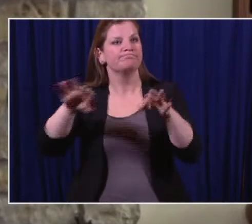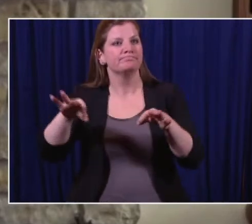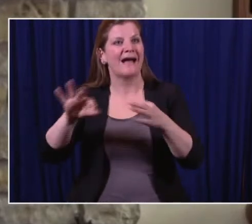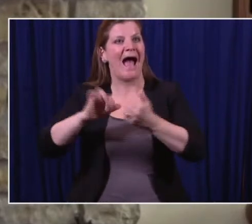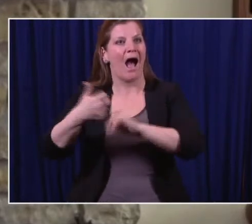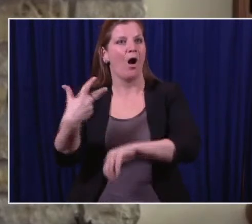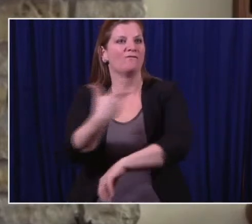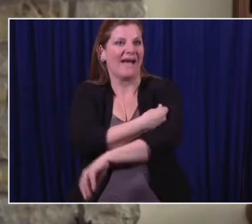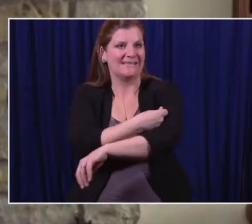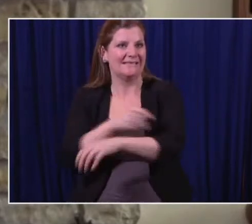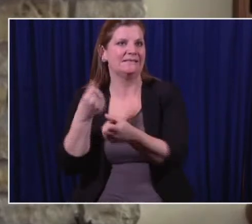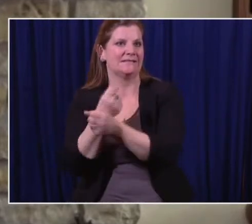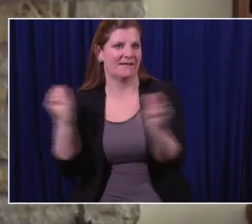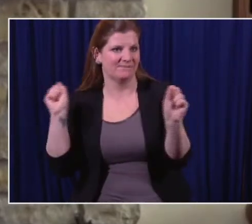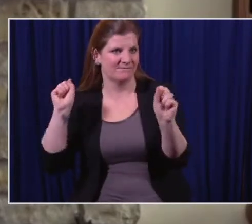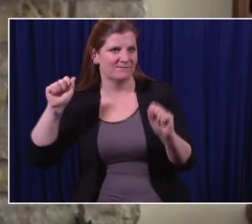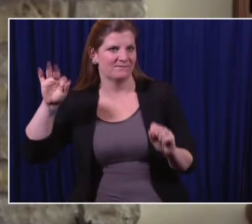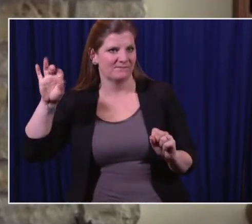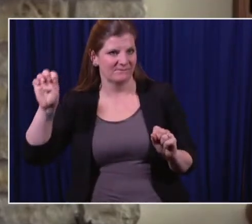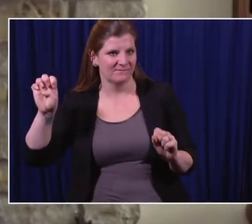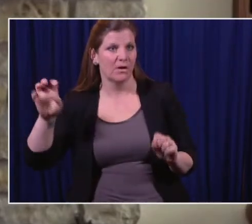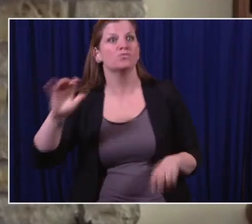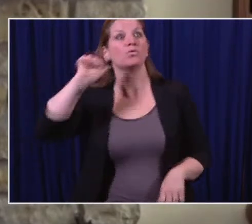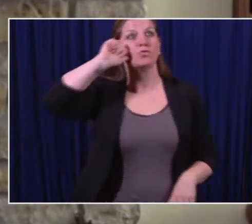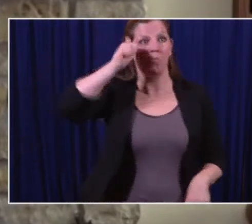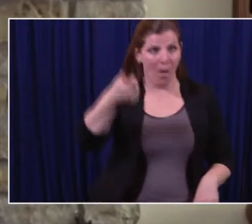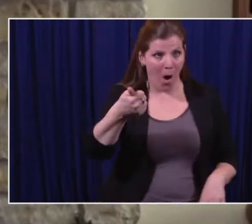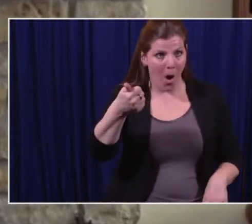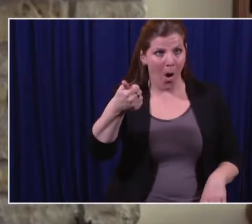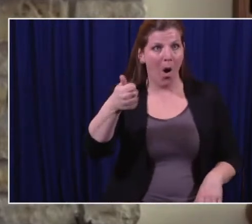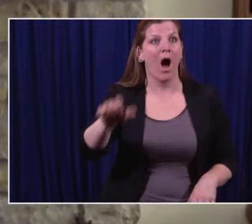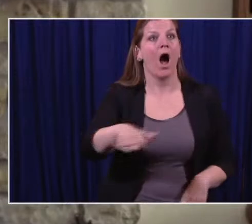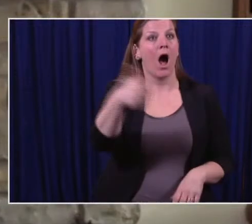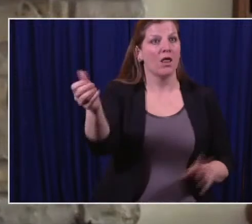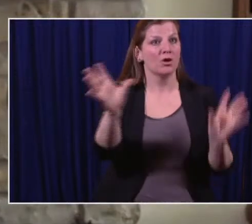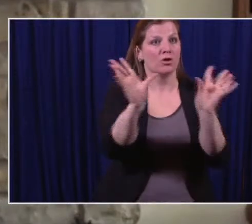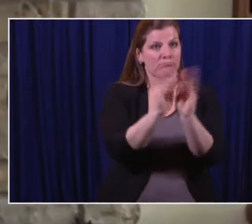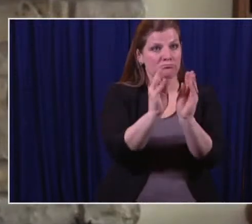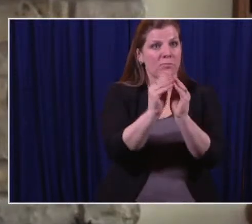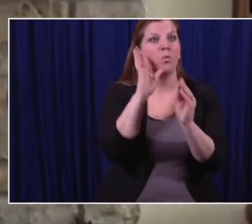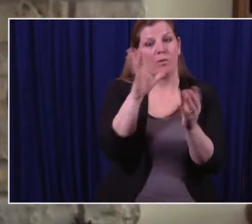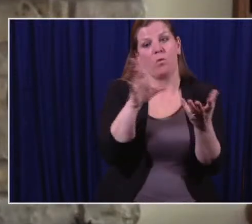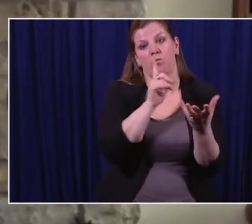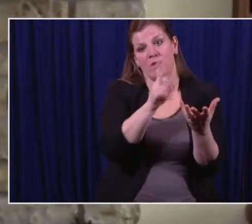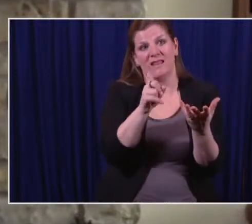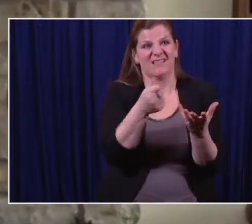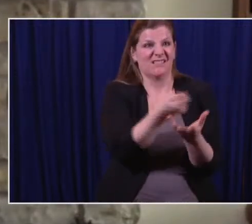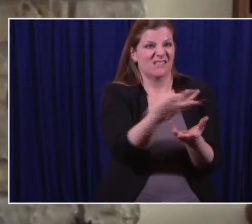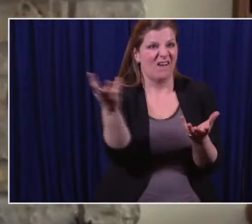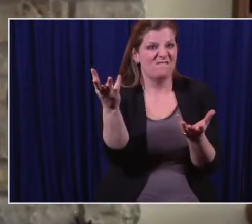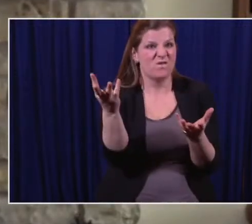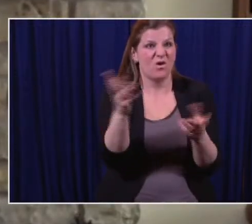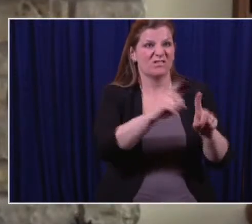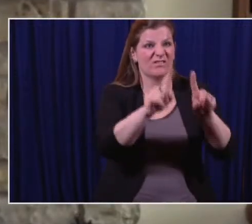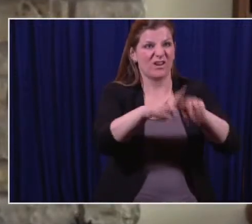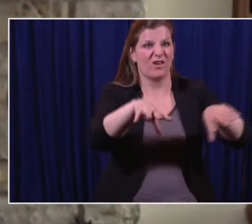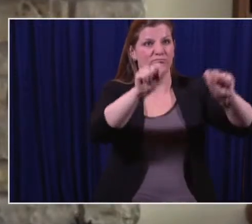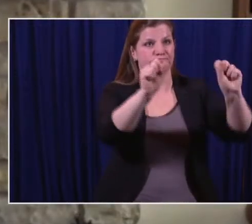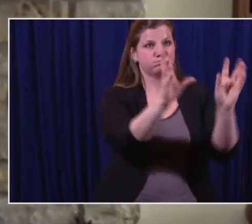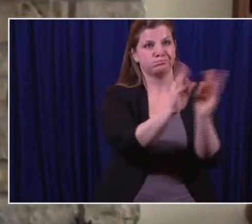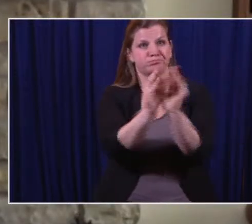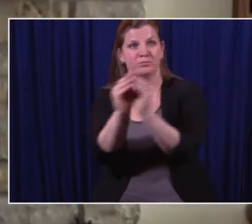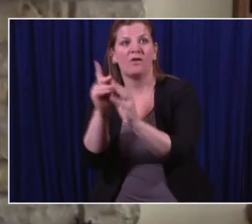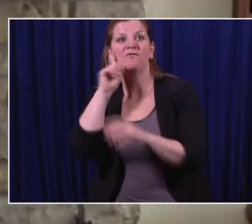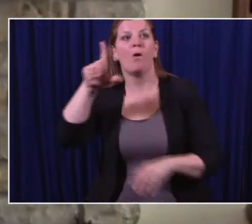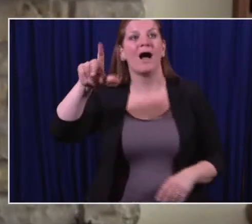Tomorrow, February 23rd at 6:30 p.m., we will host a similar virtual conversation led by Latino leaders from